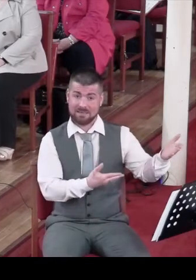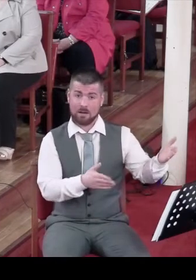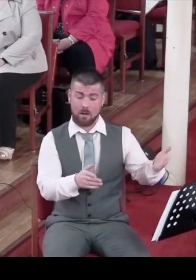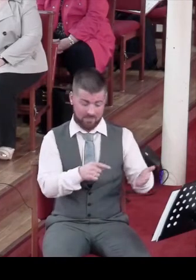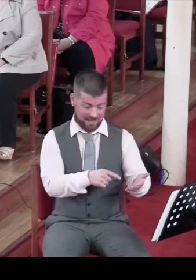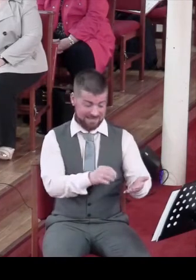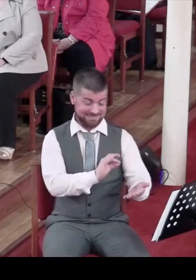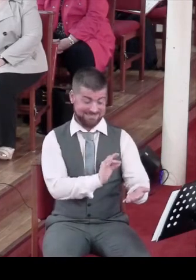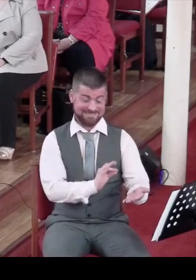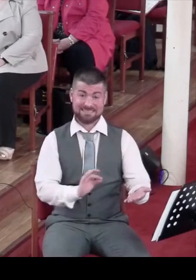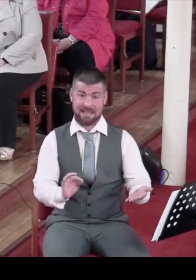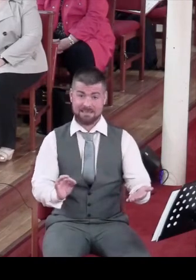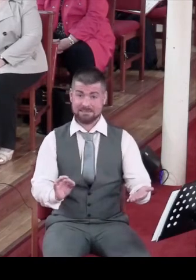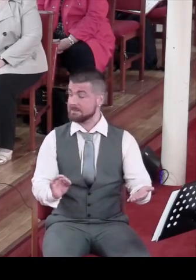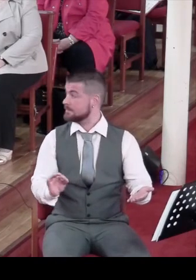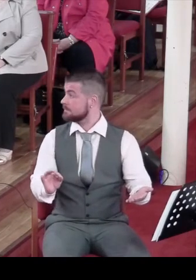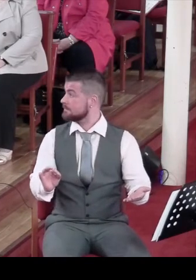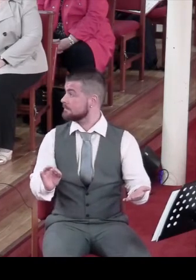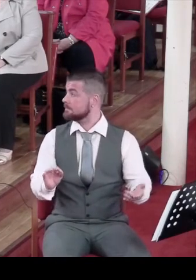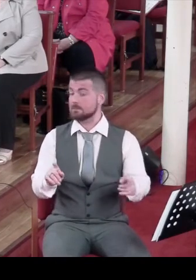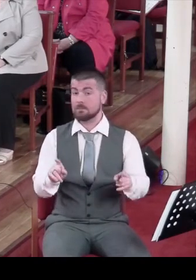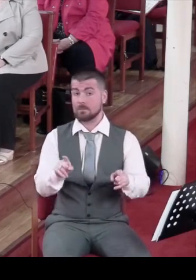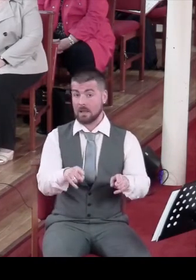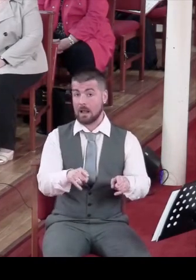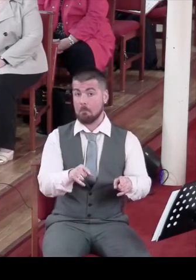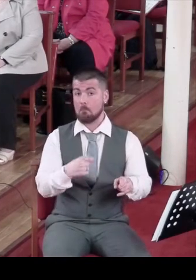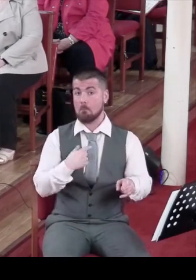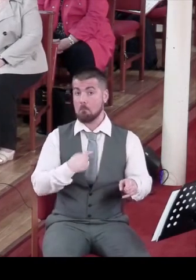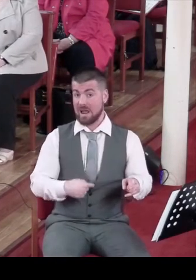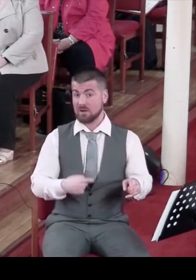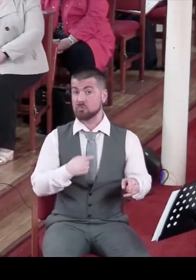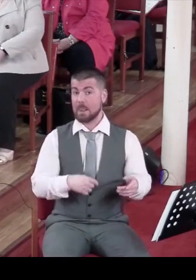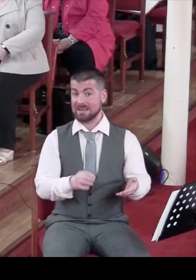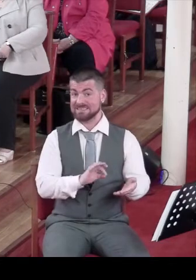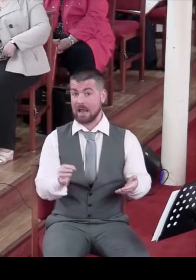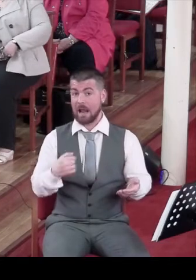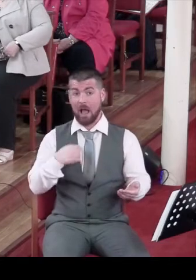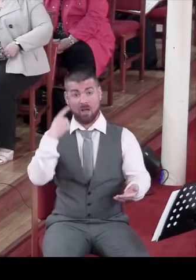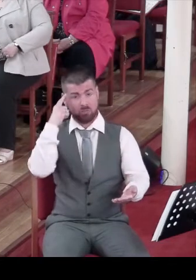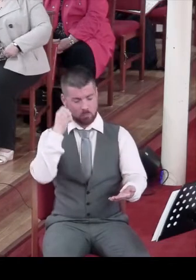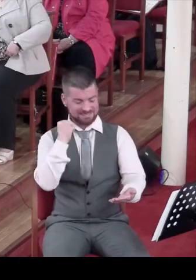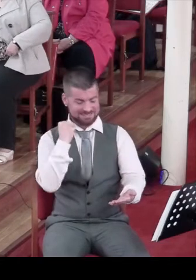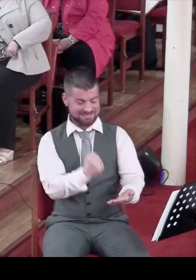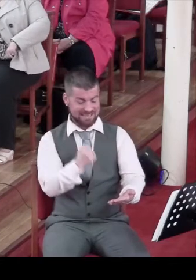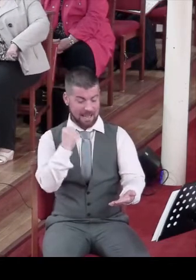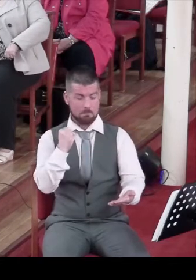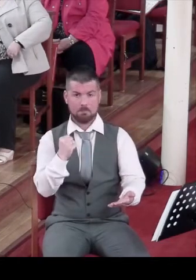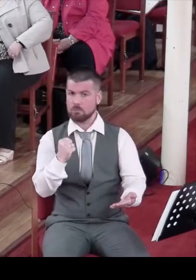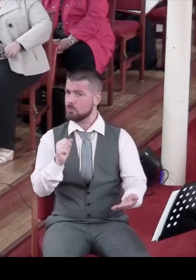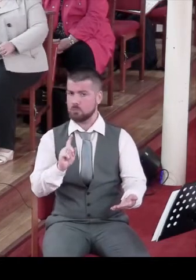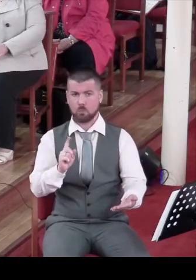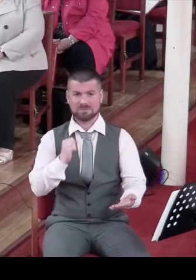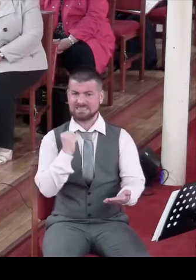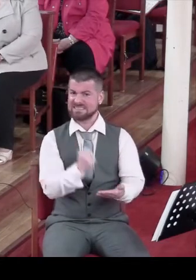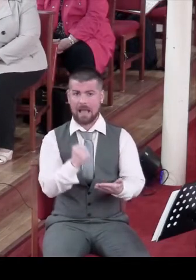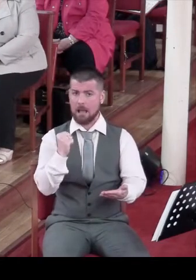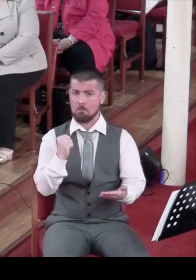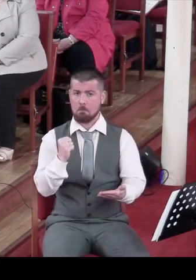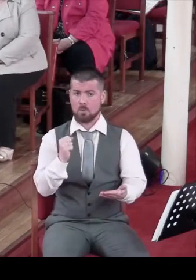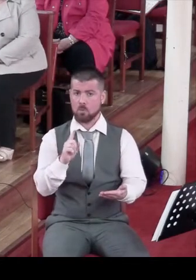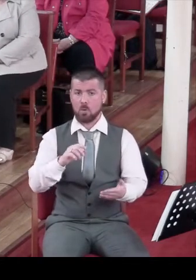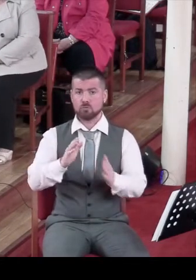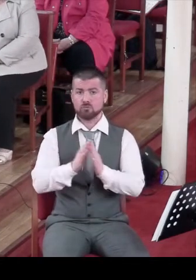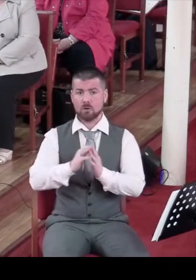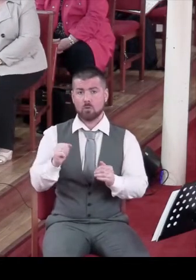signed, and I understand they're all personally signed. I thought there was a stamp, but apparently the moderator of the